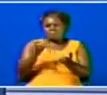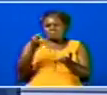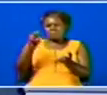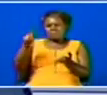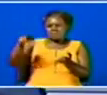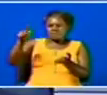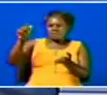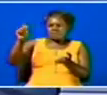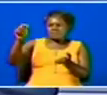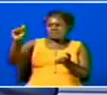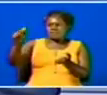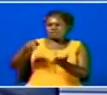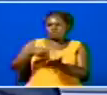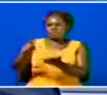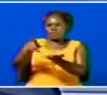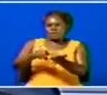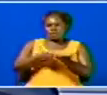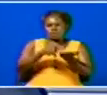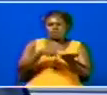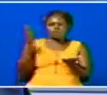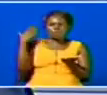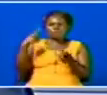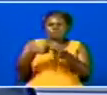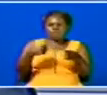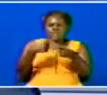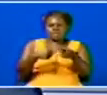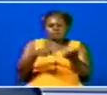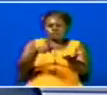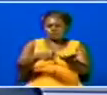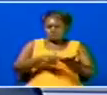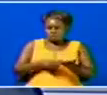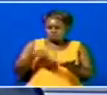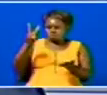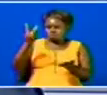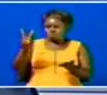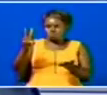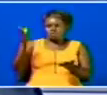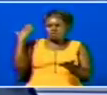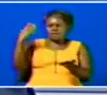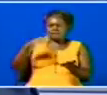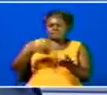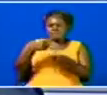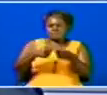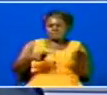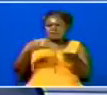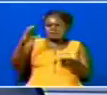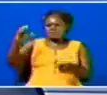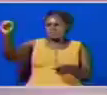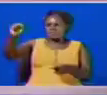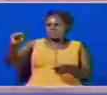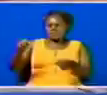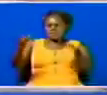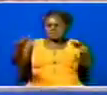the PTA, to pay off creditors from an earlier two-year syndicated loan that was extended last year. Now, while Cabinet Secretary